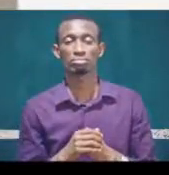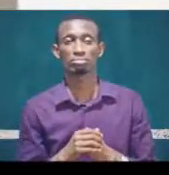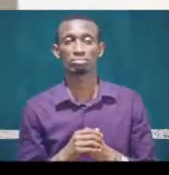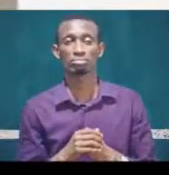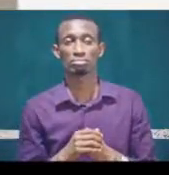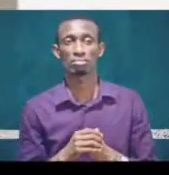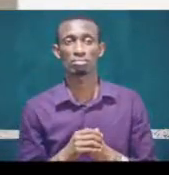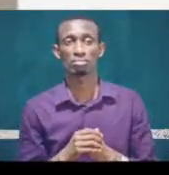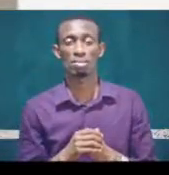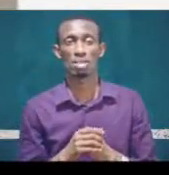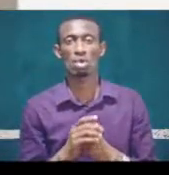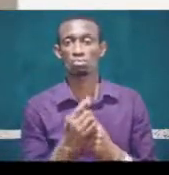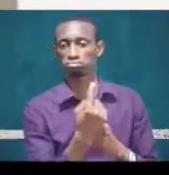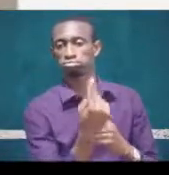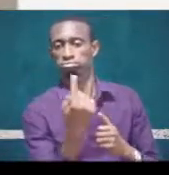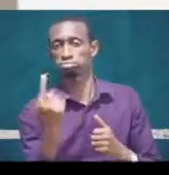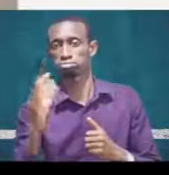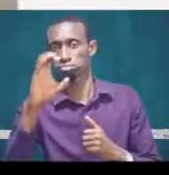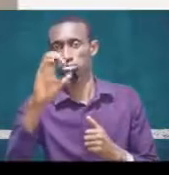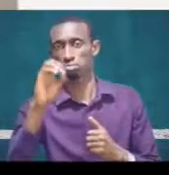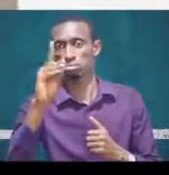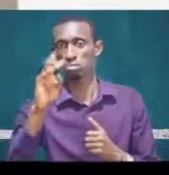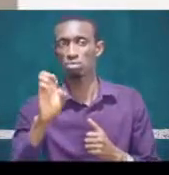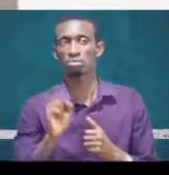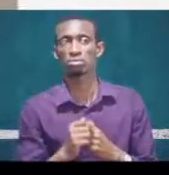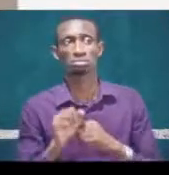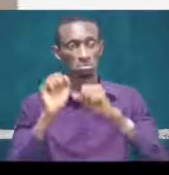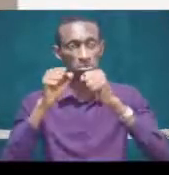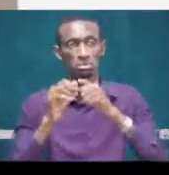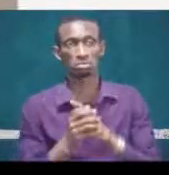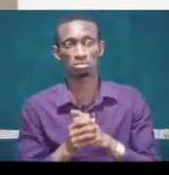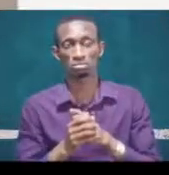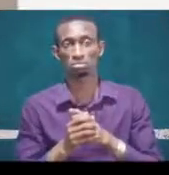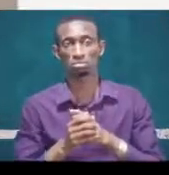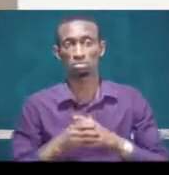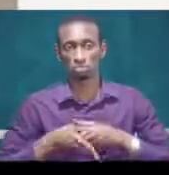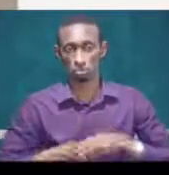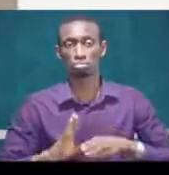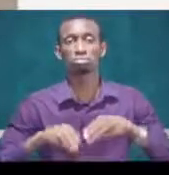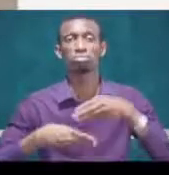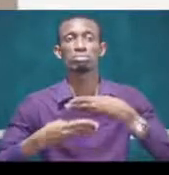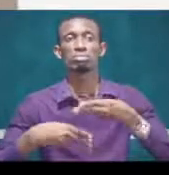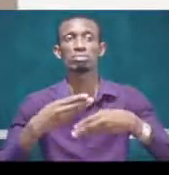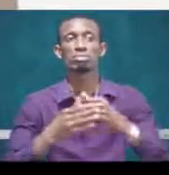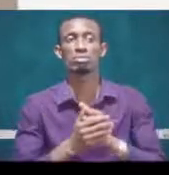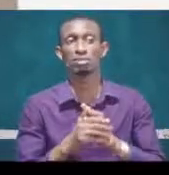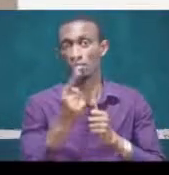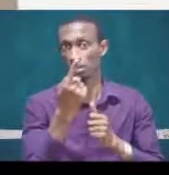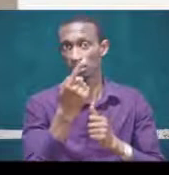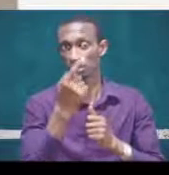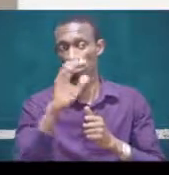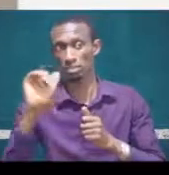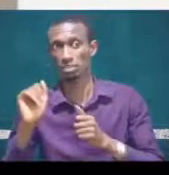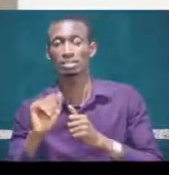For each of the codes. So we still can generate first letter, second letter, third. First letter,